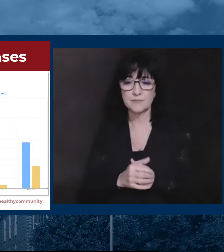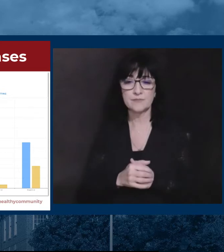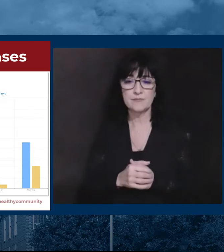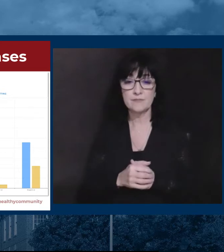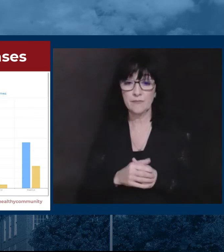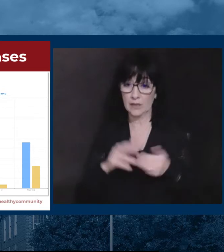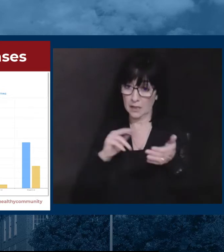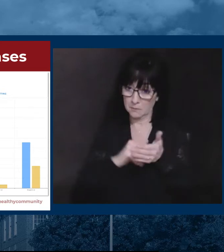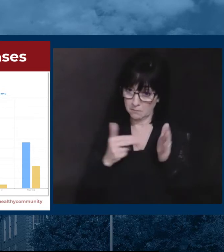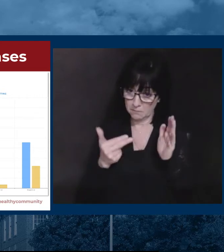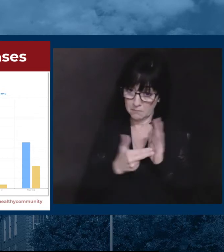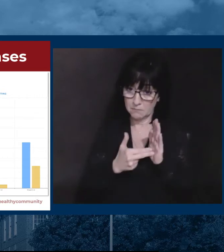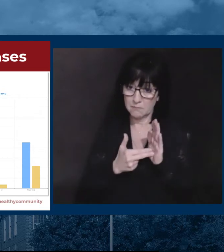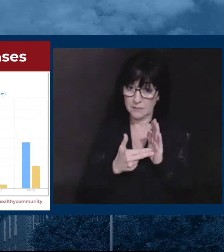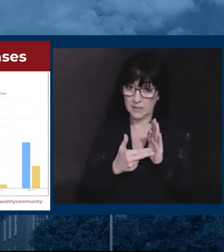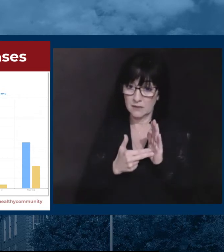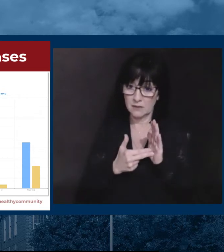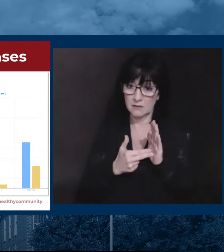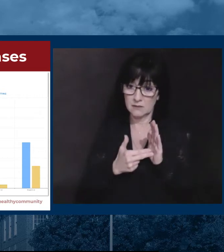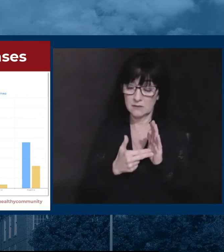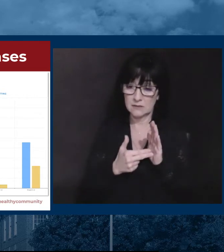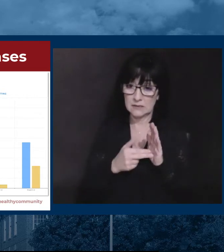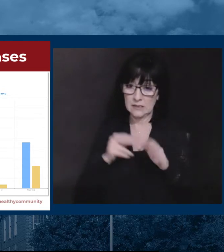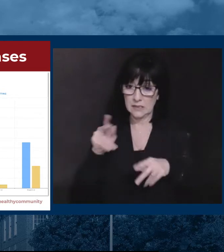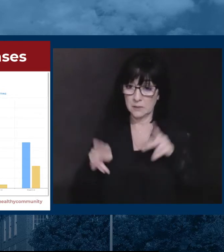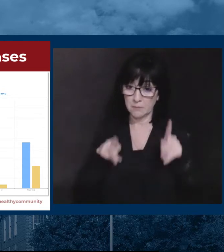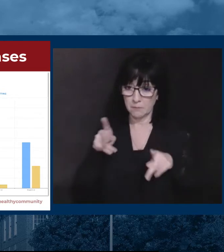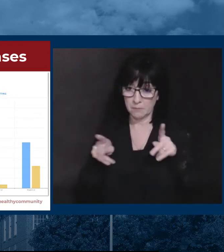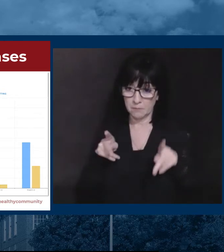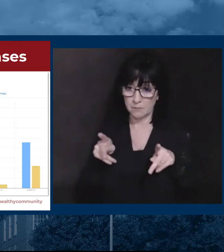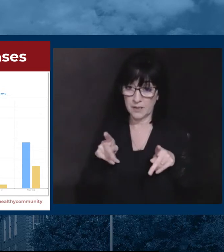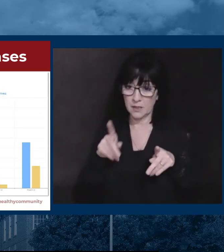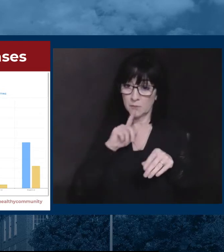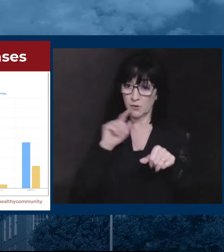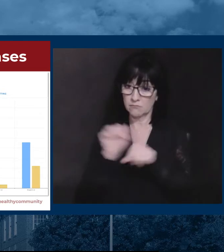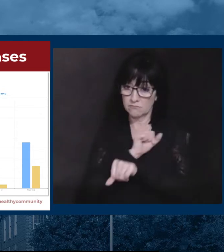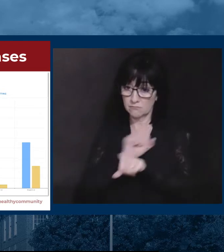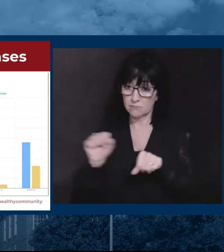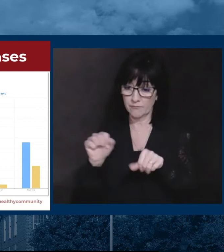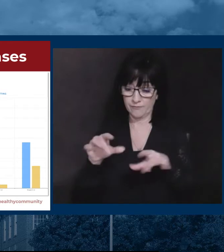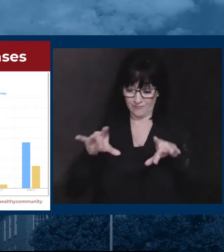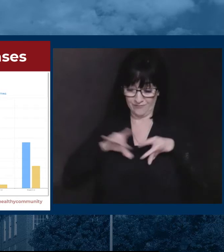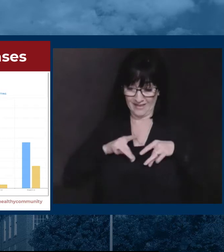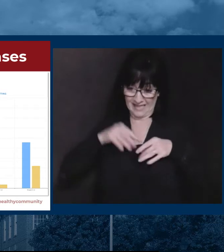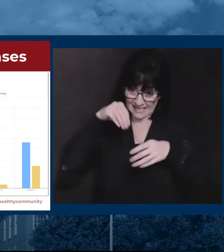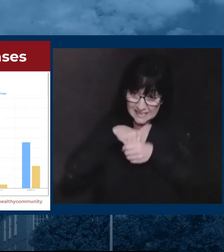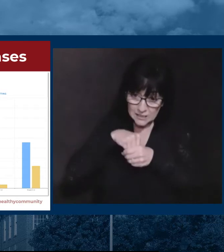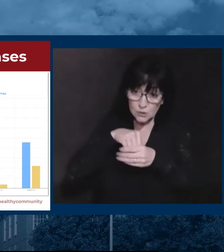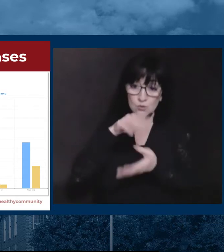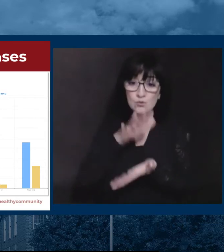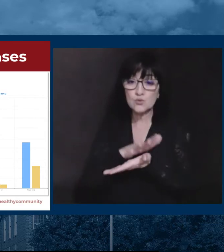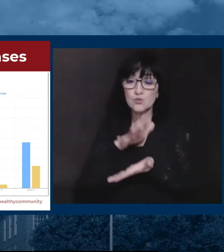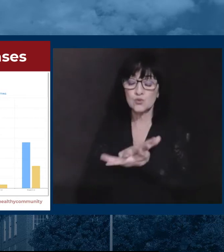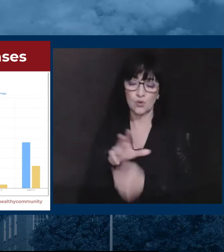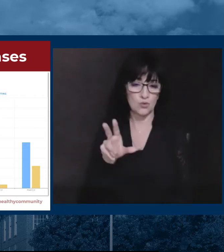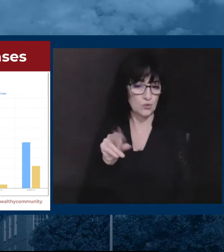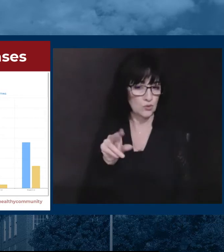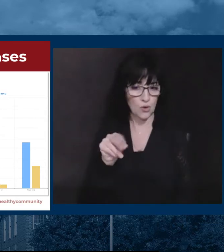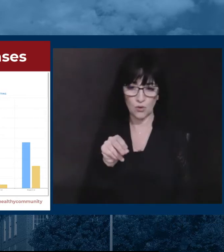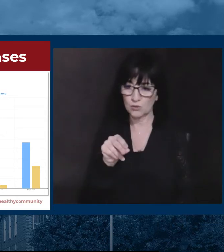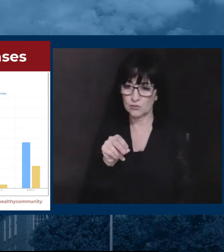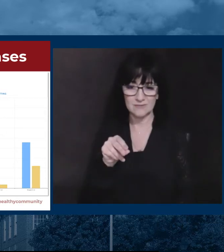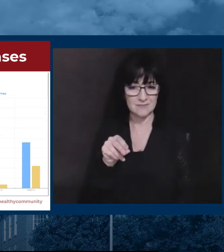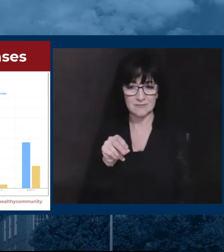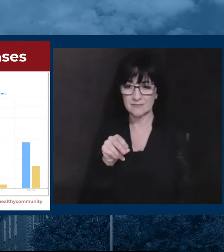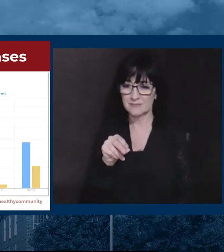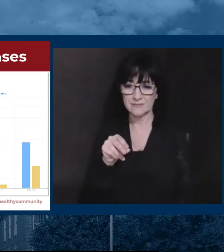mean, that people got their infection in school. In fact, in our